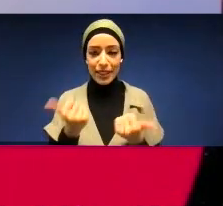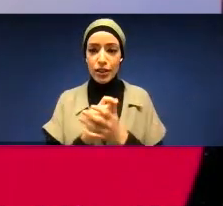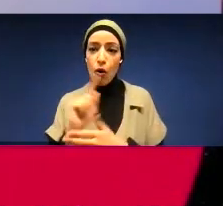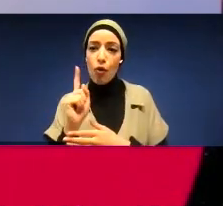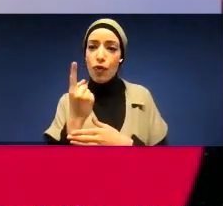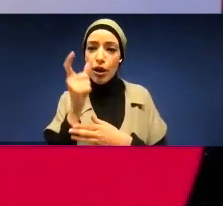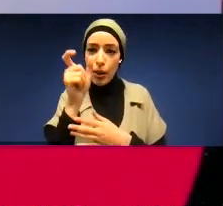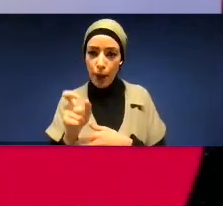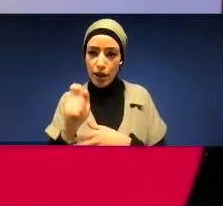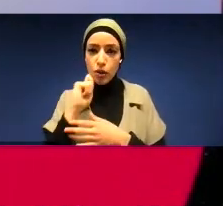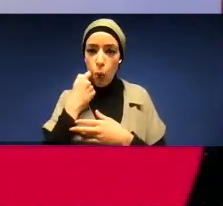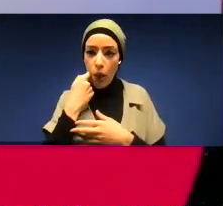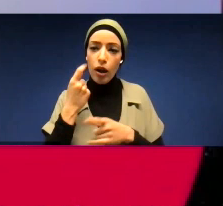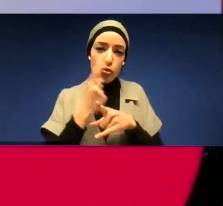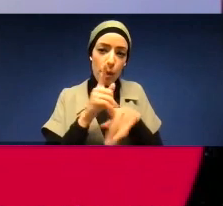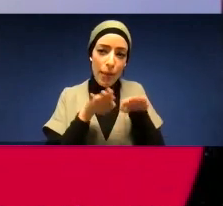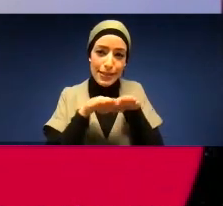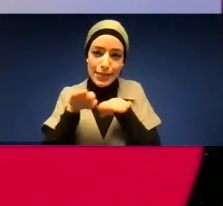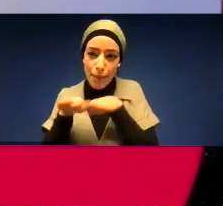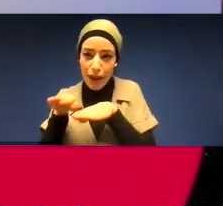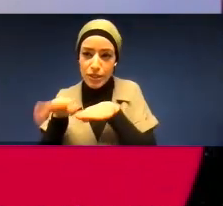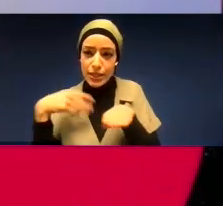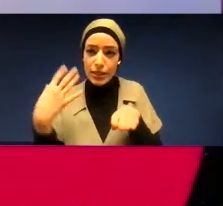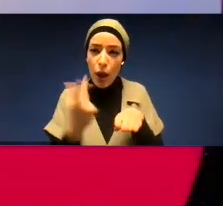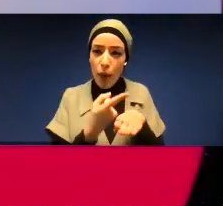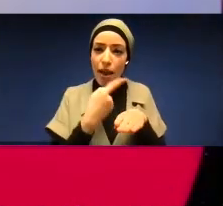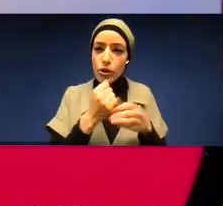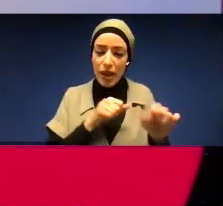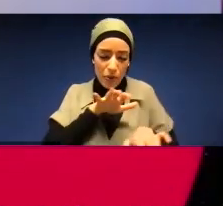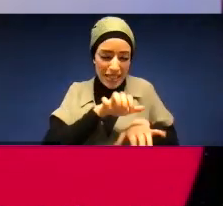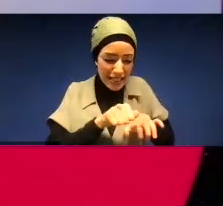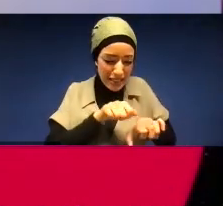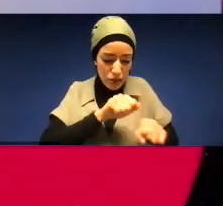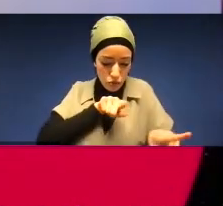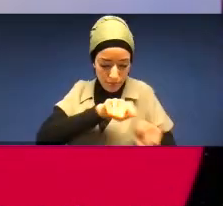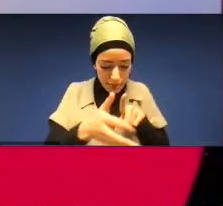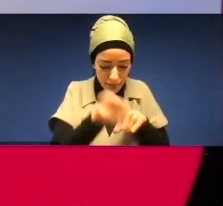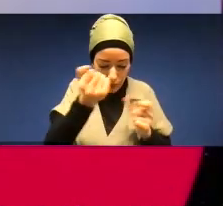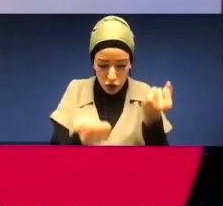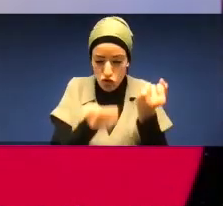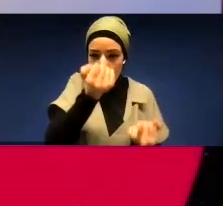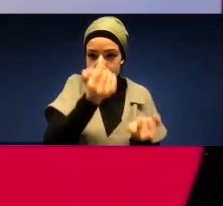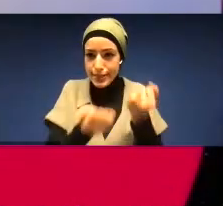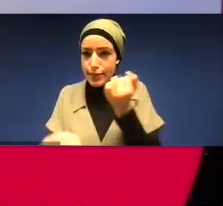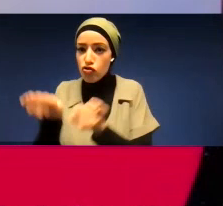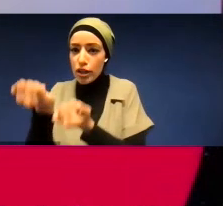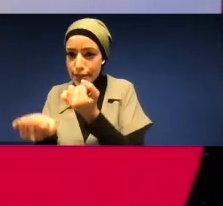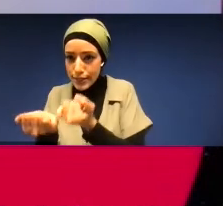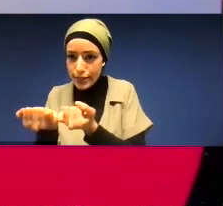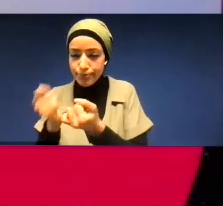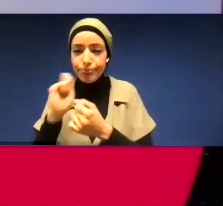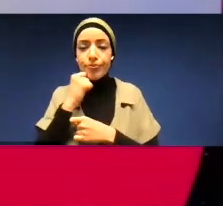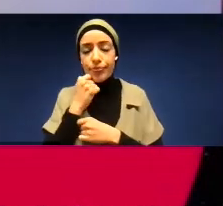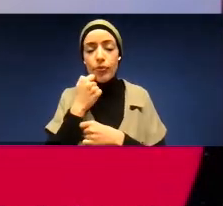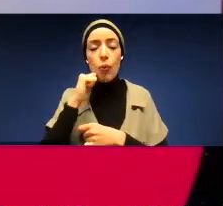will shed a light on the similarities that exist between our fights for justice and the importance of supporting one another. We will be hearing from an